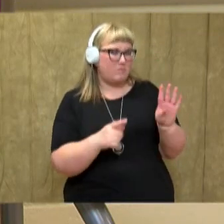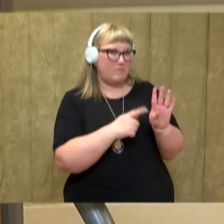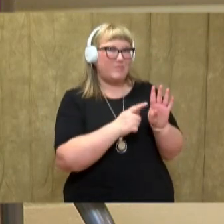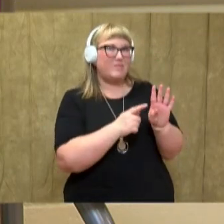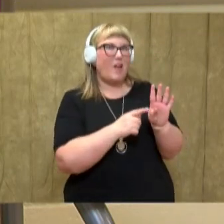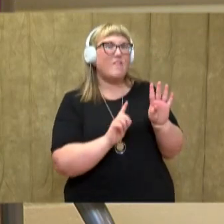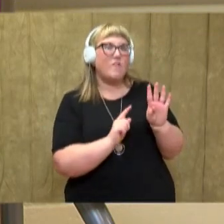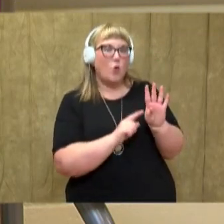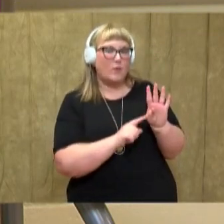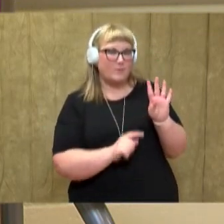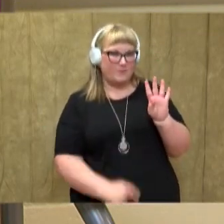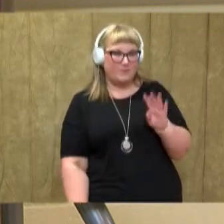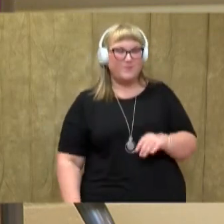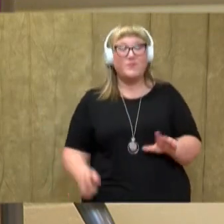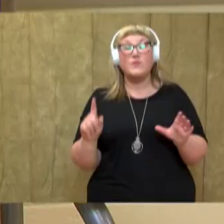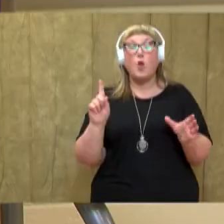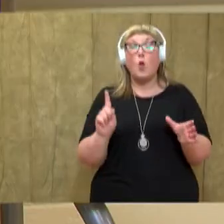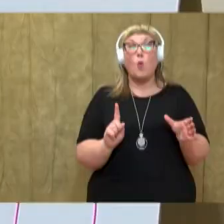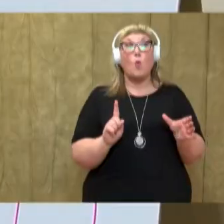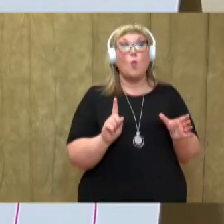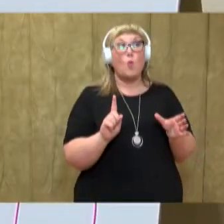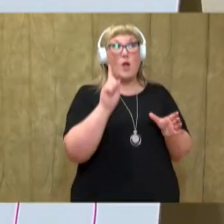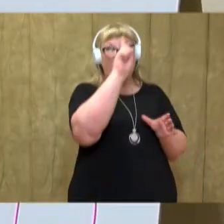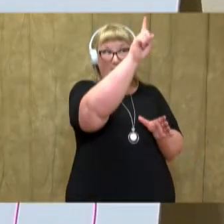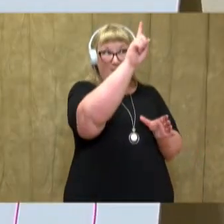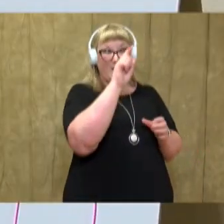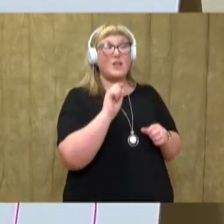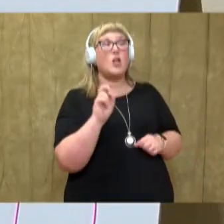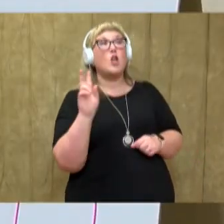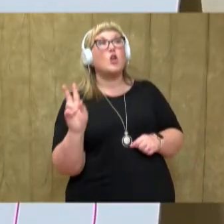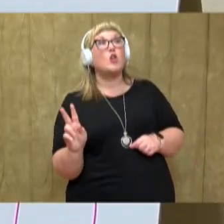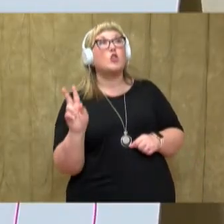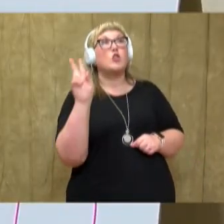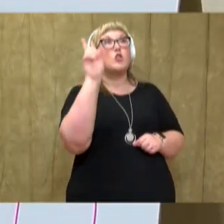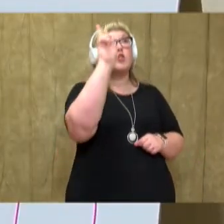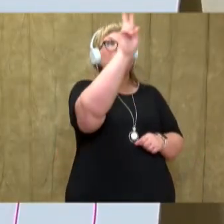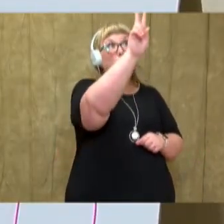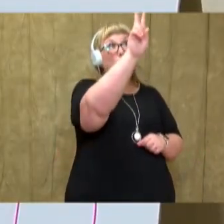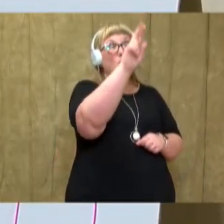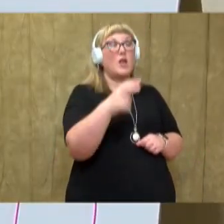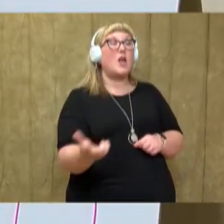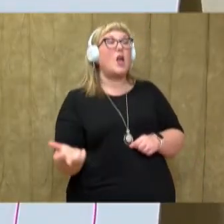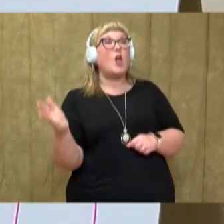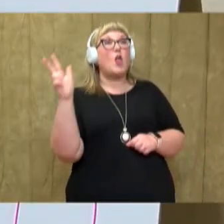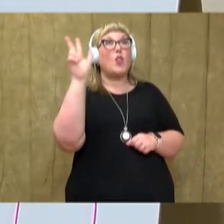4. Count with me as I put them up. 1, 2,